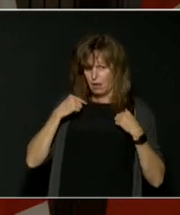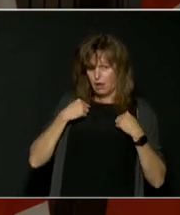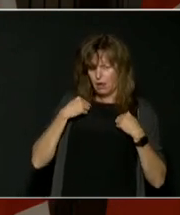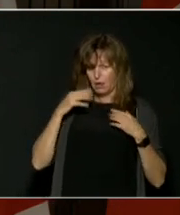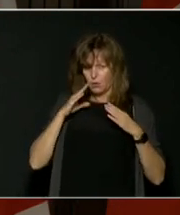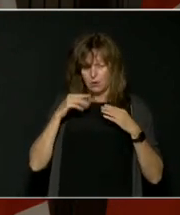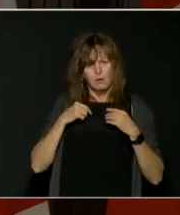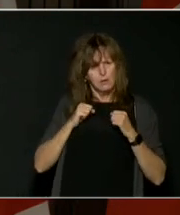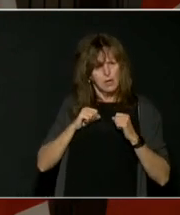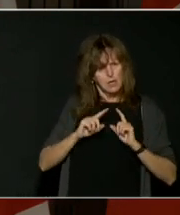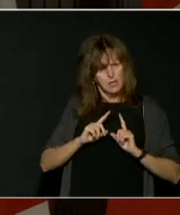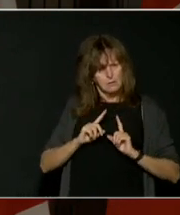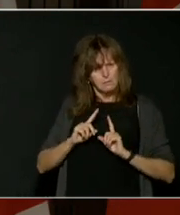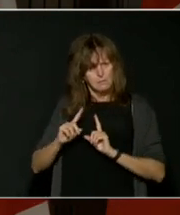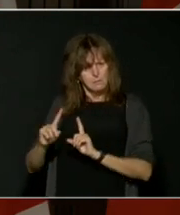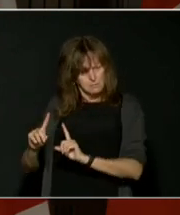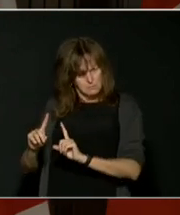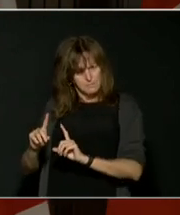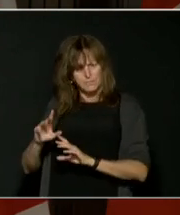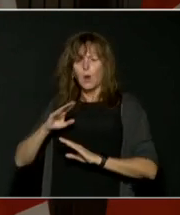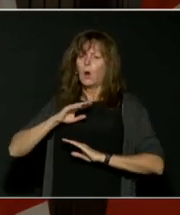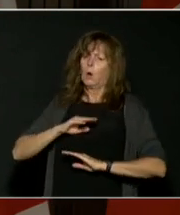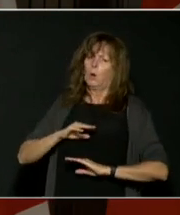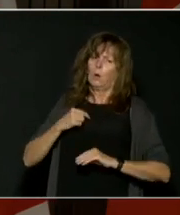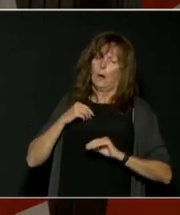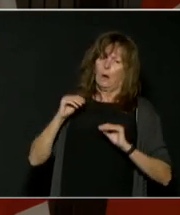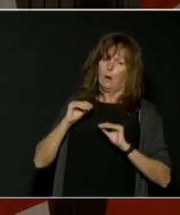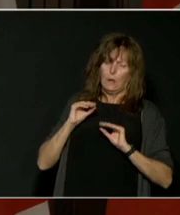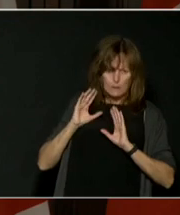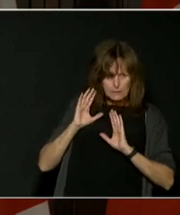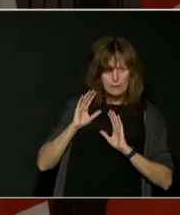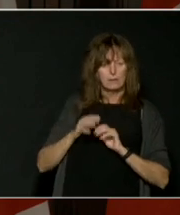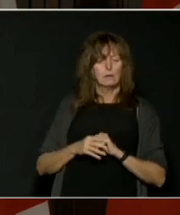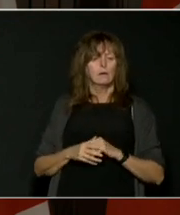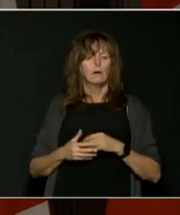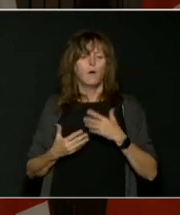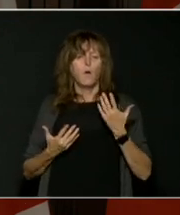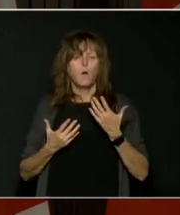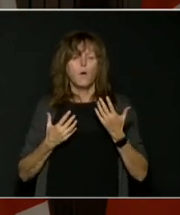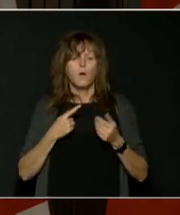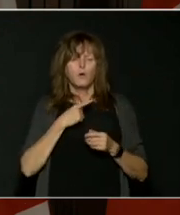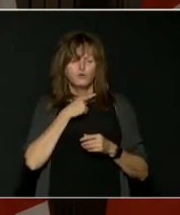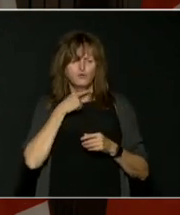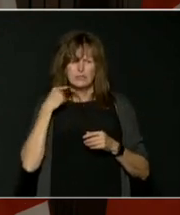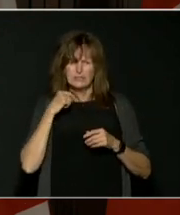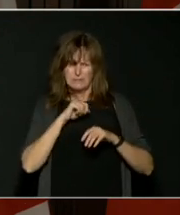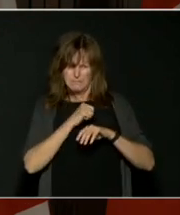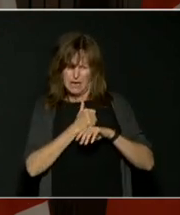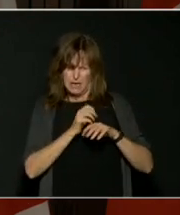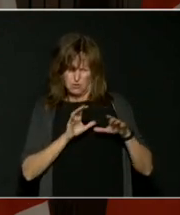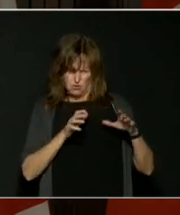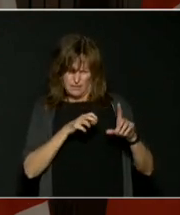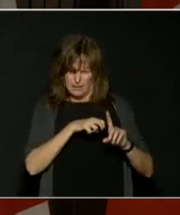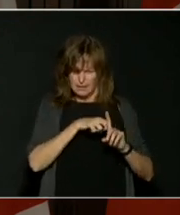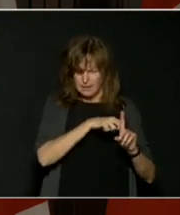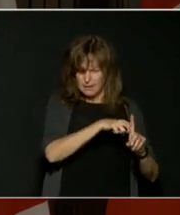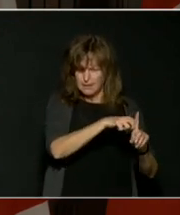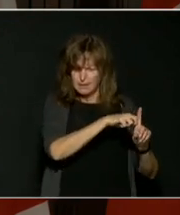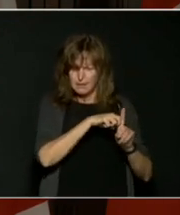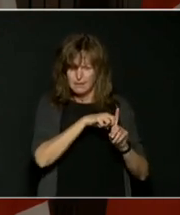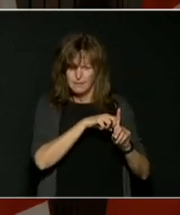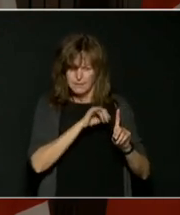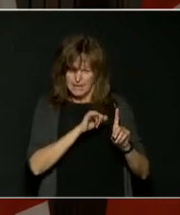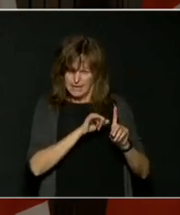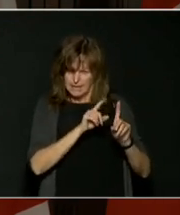you can do serial testing. There is some recent advances that make it look like those